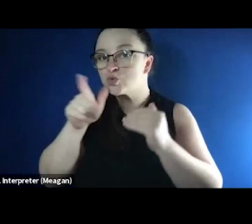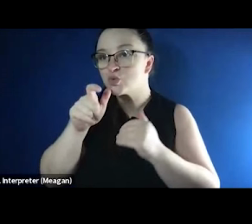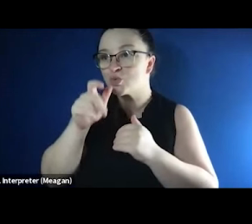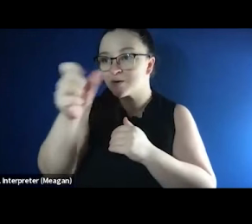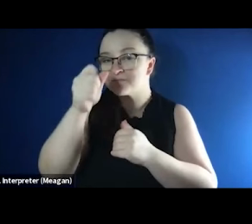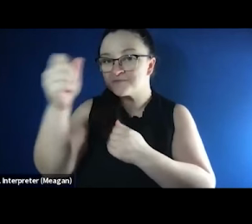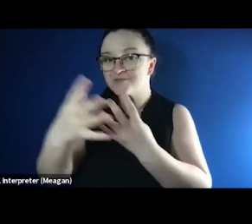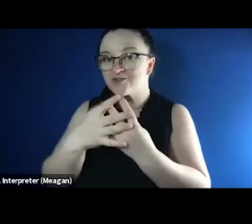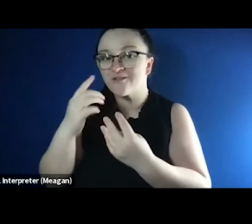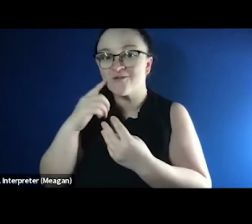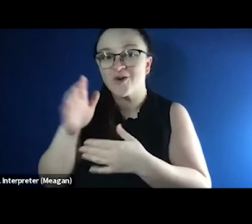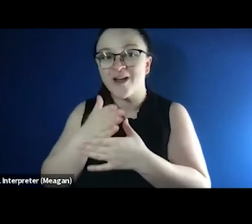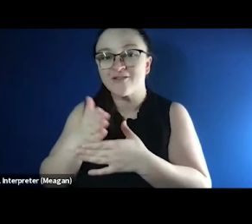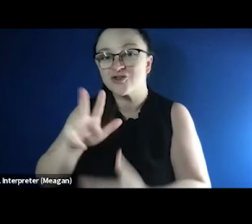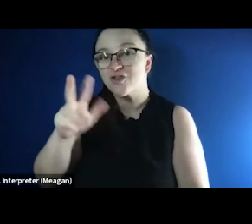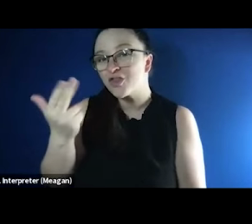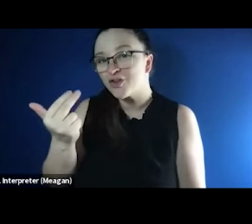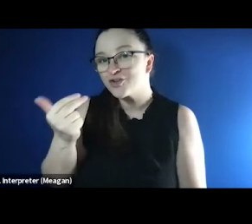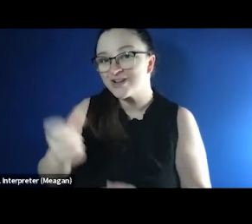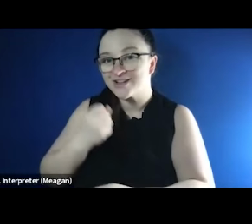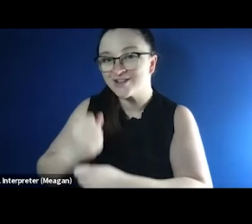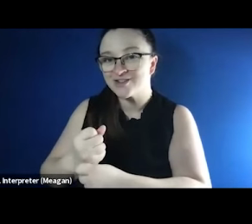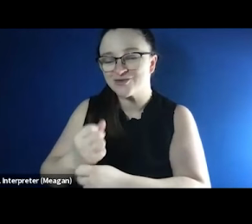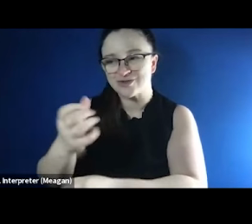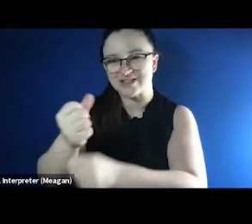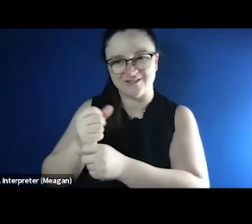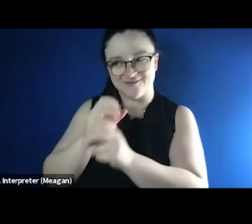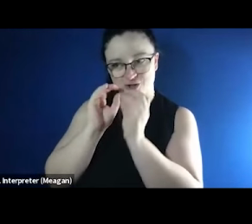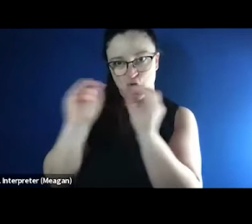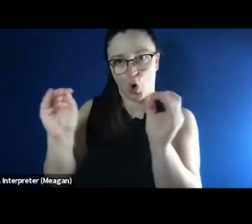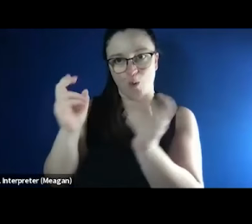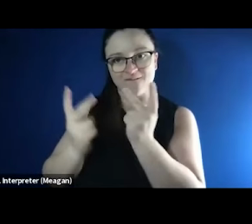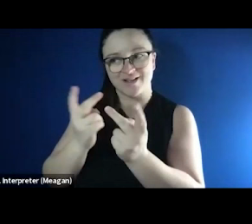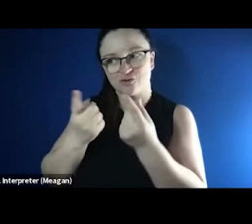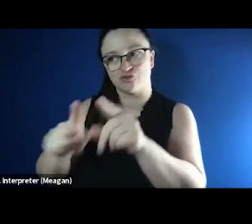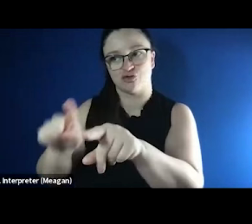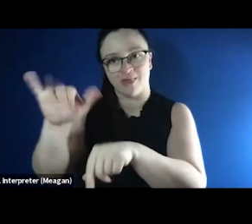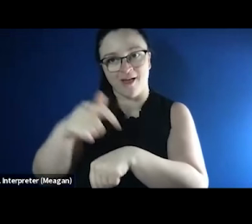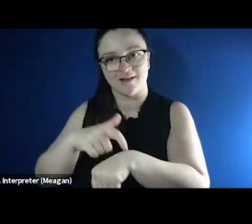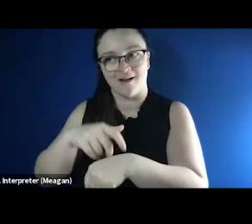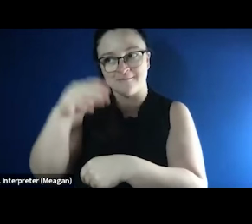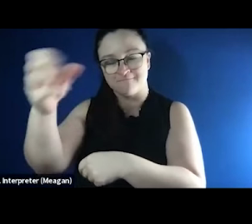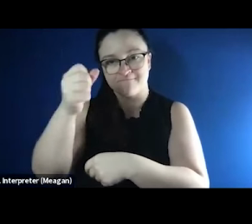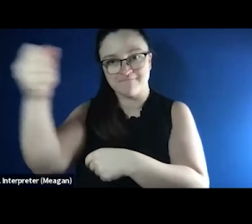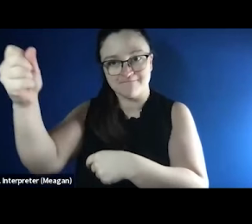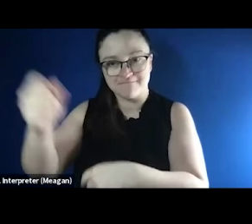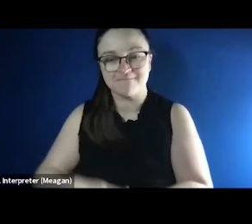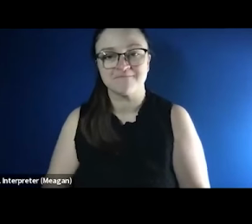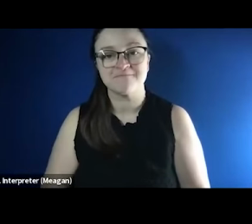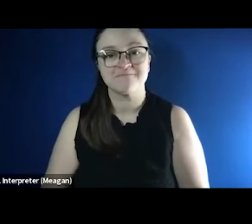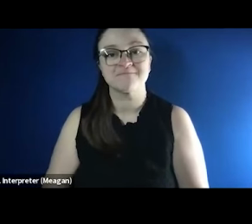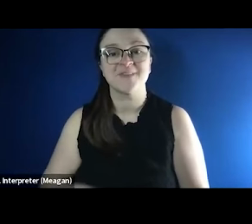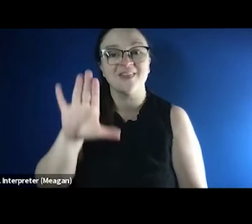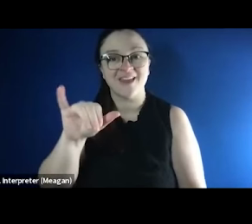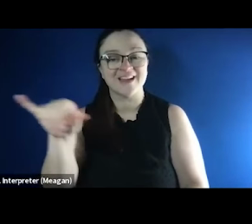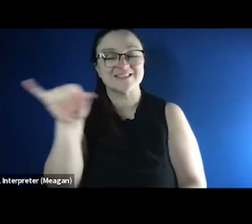of 13 years received zero visits during their incarceration. Importantly, that same analysis,